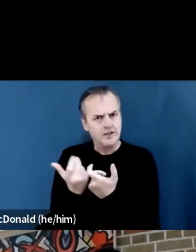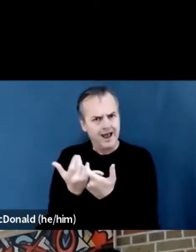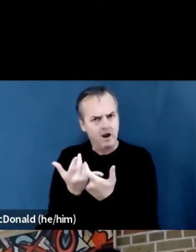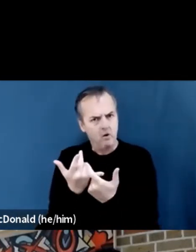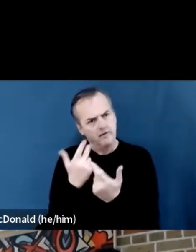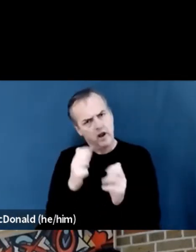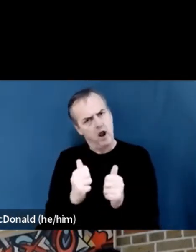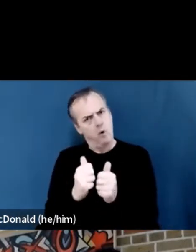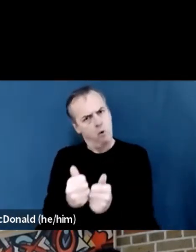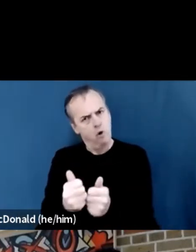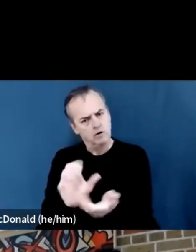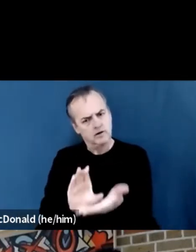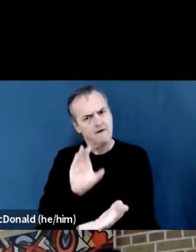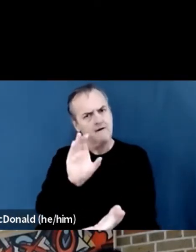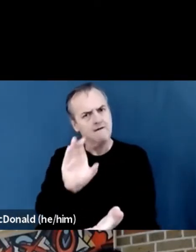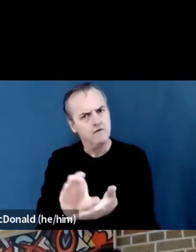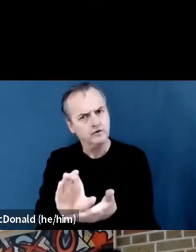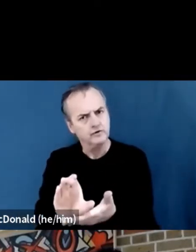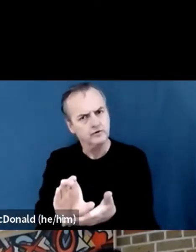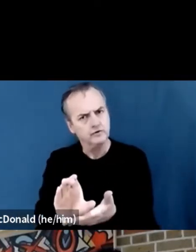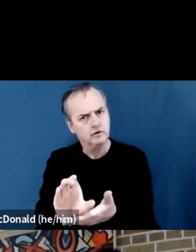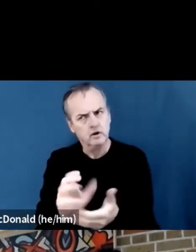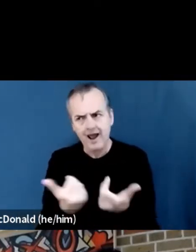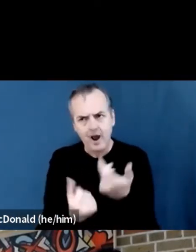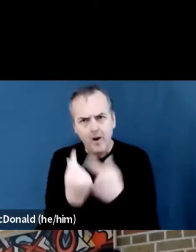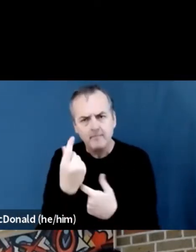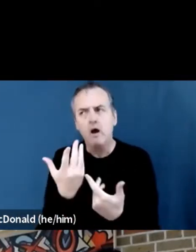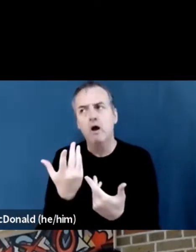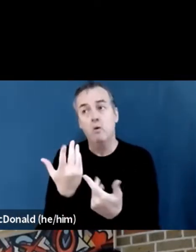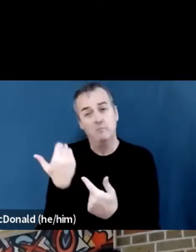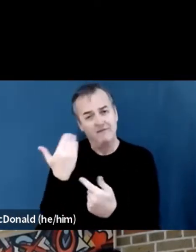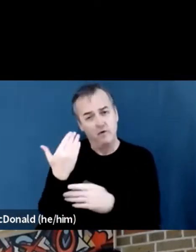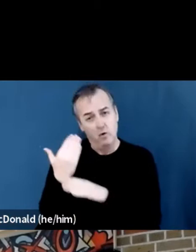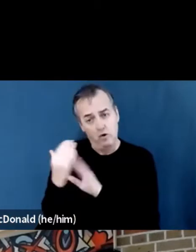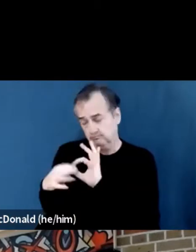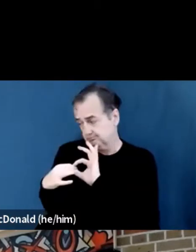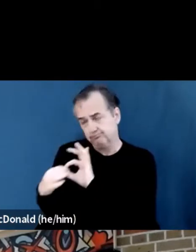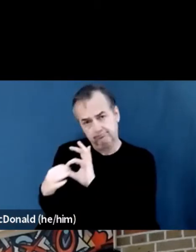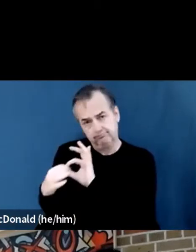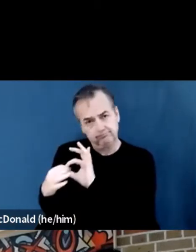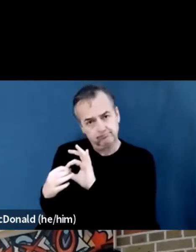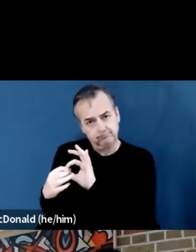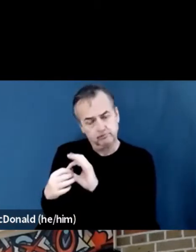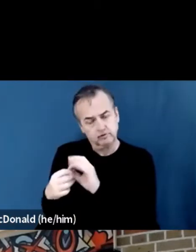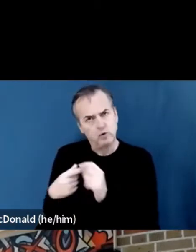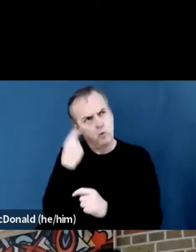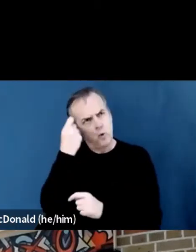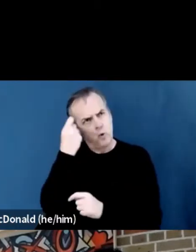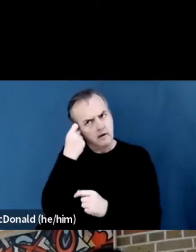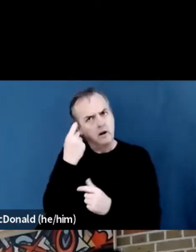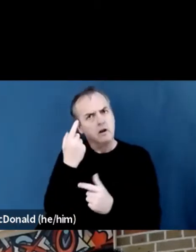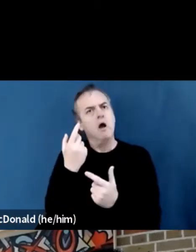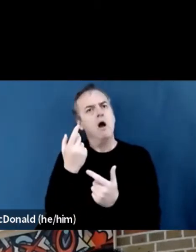David Judge, who you're going to be hearing from in a little bit, and that awareness that